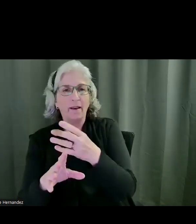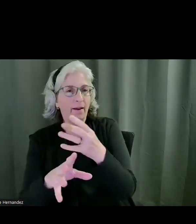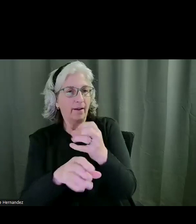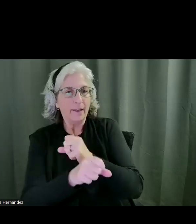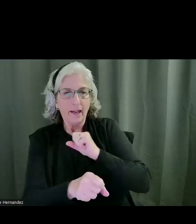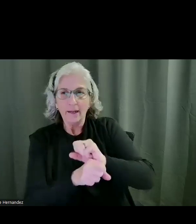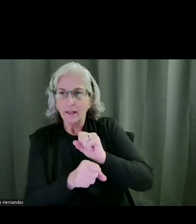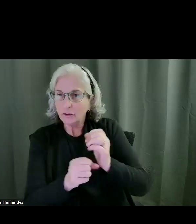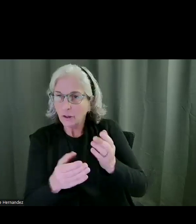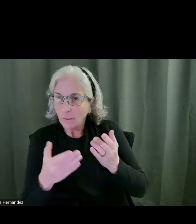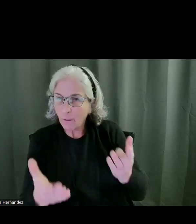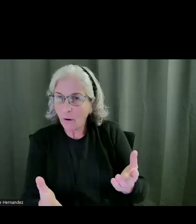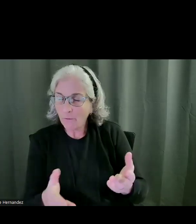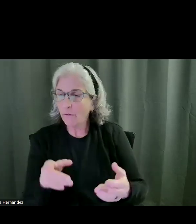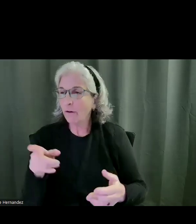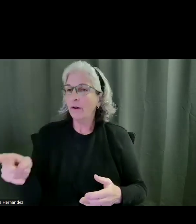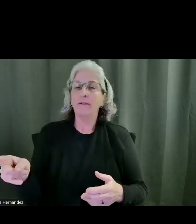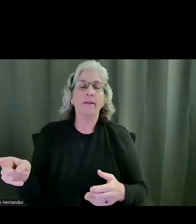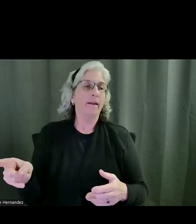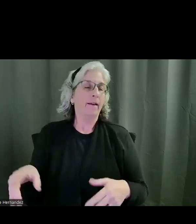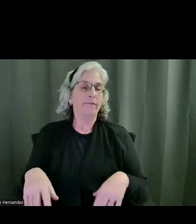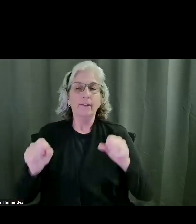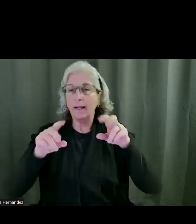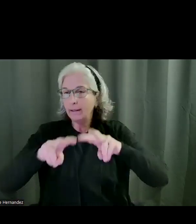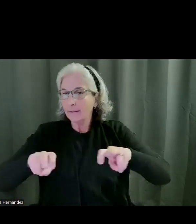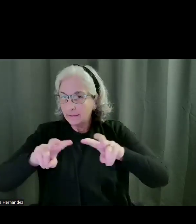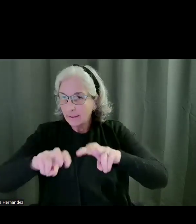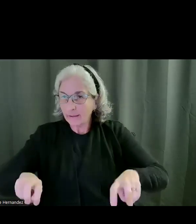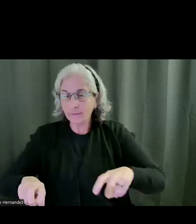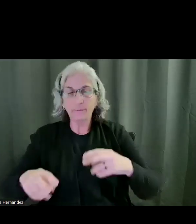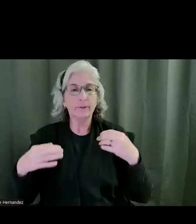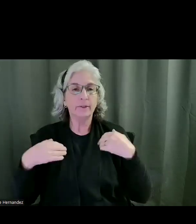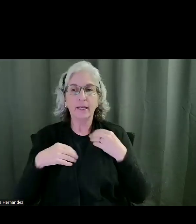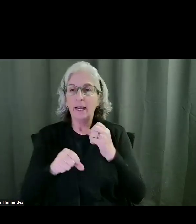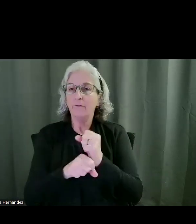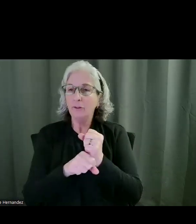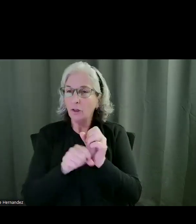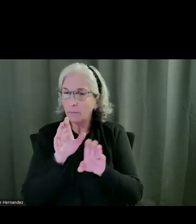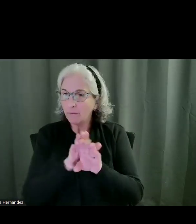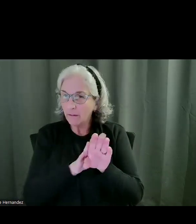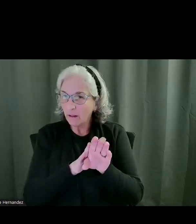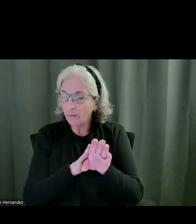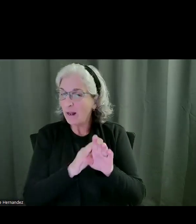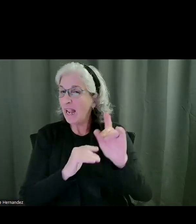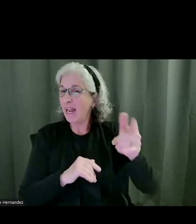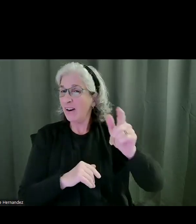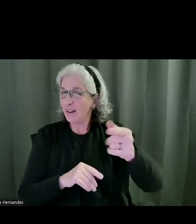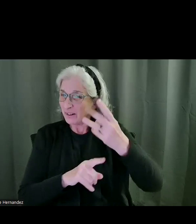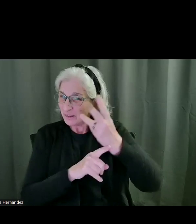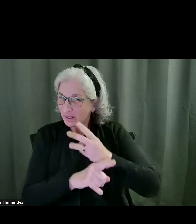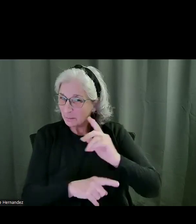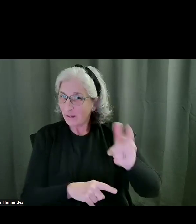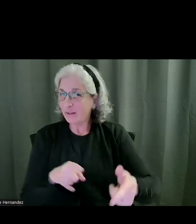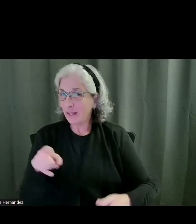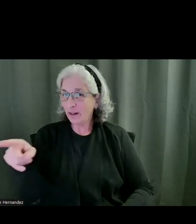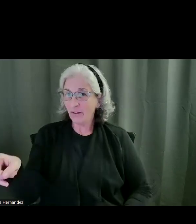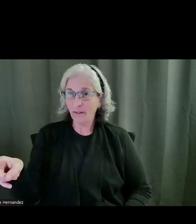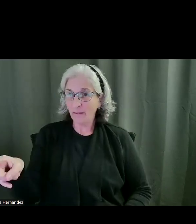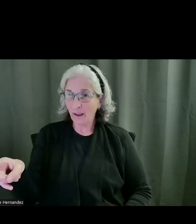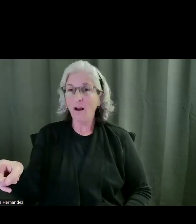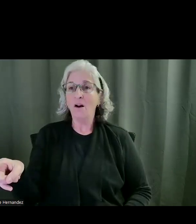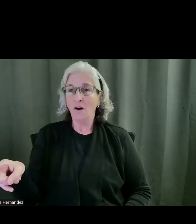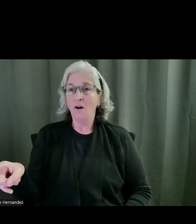they've gone through job development. Later on down the road, they have that first job and they've forgotten how to ride the bus because they've never utilized